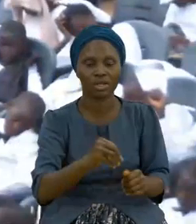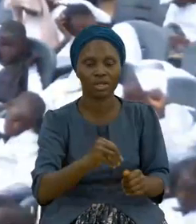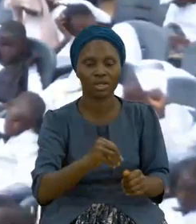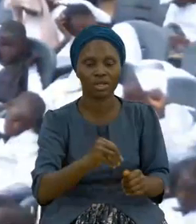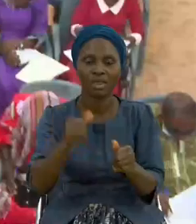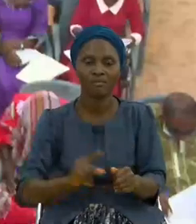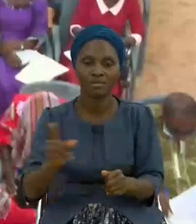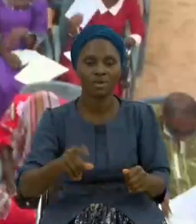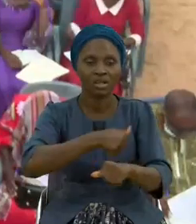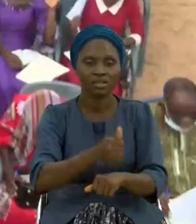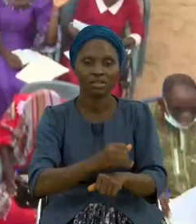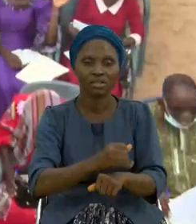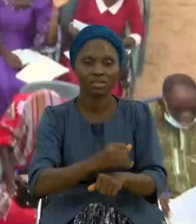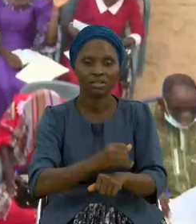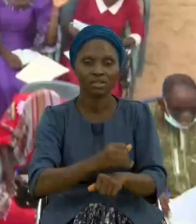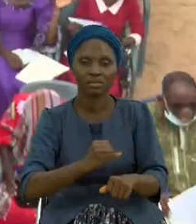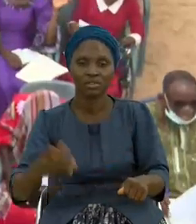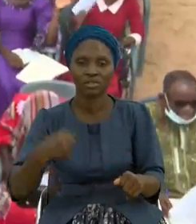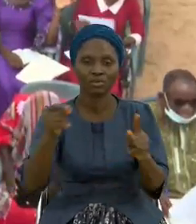science following